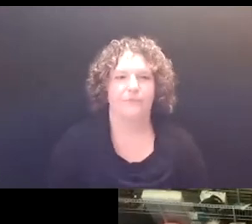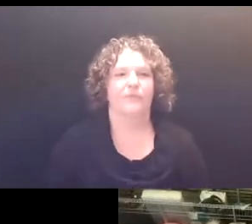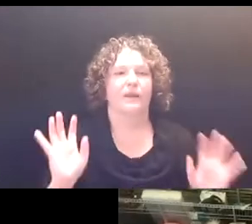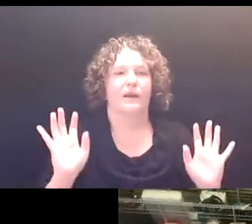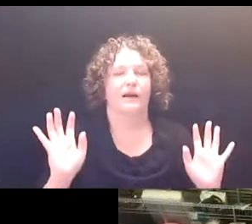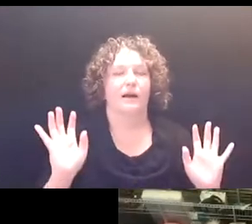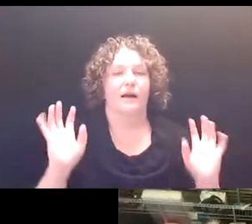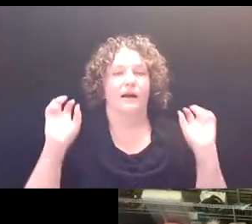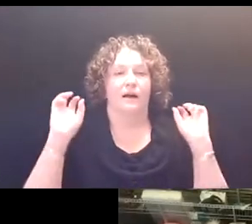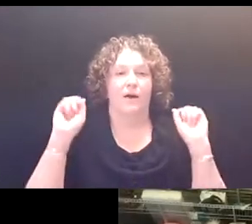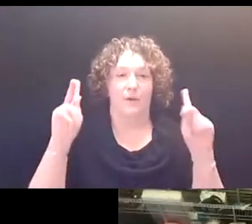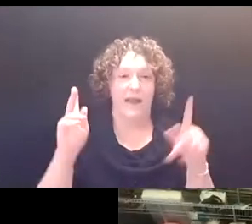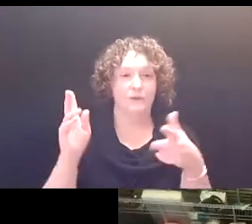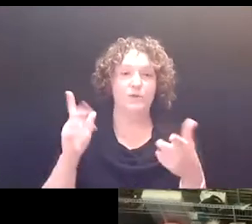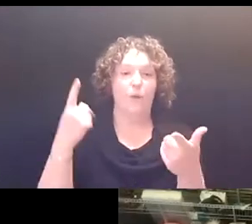things.